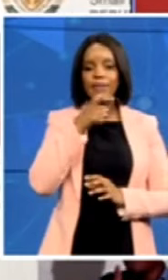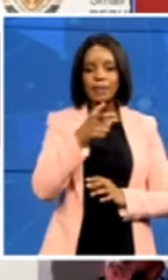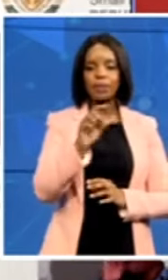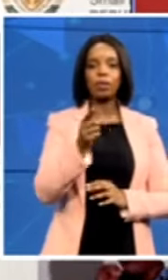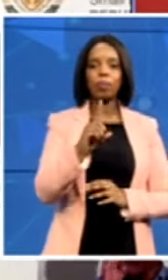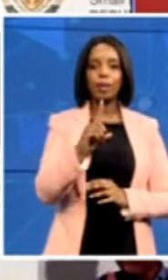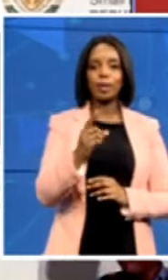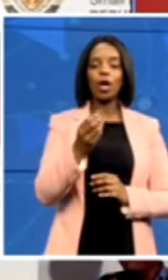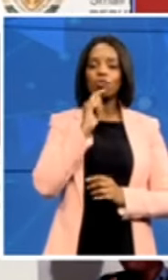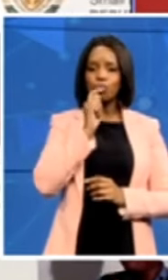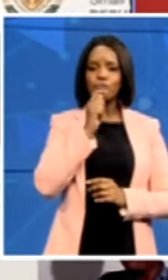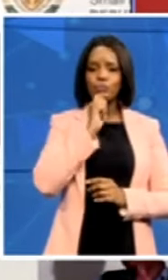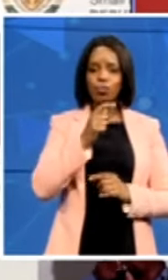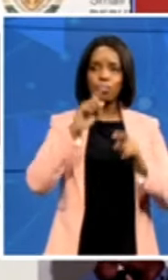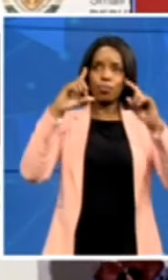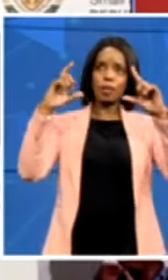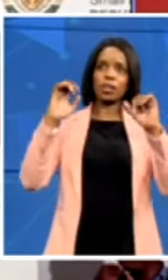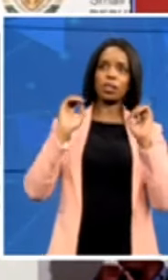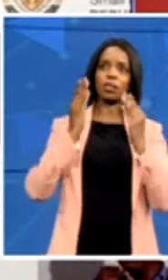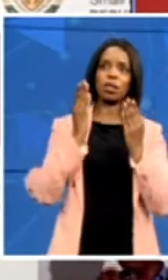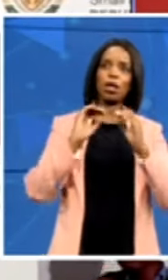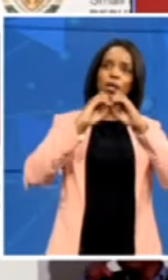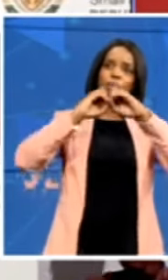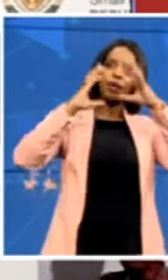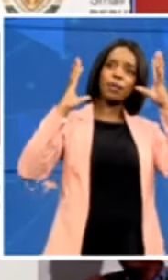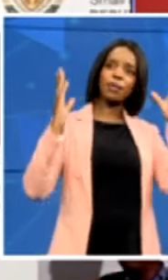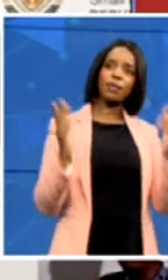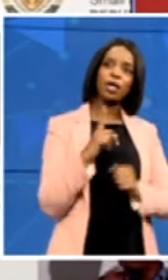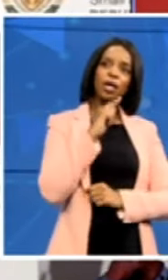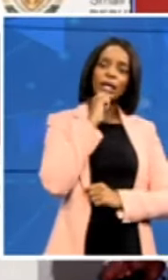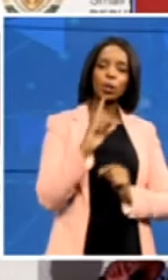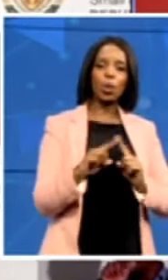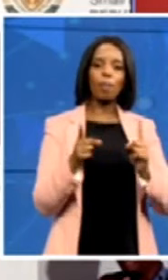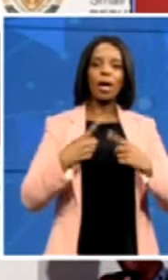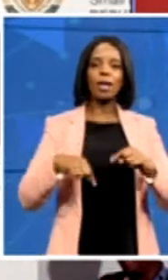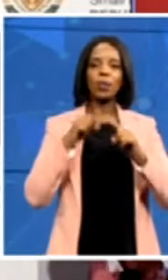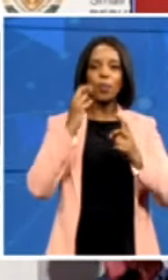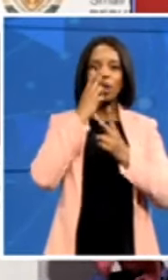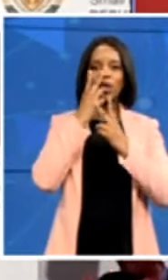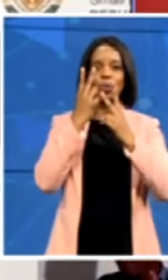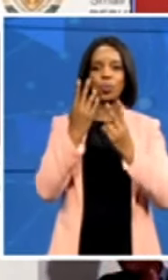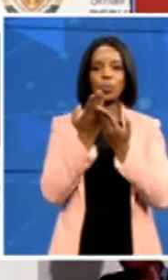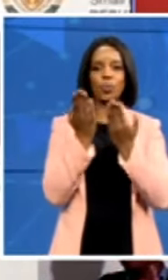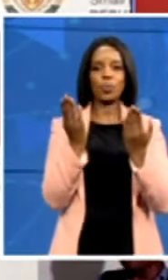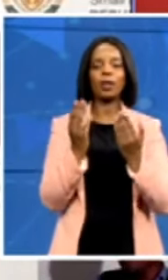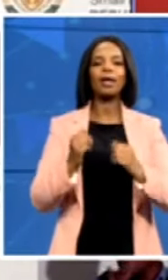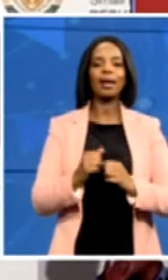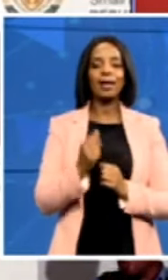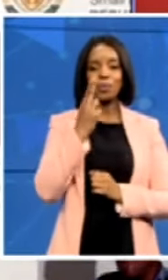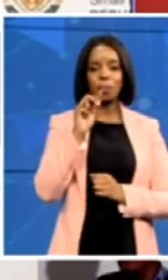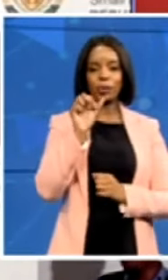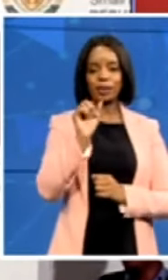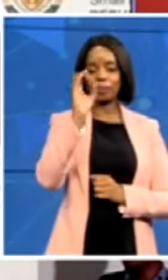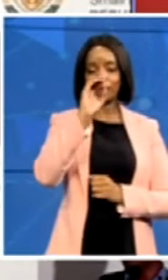ratings, you look at them when they then foresaw that we're gonna reach 2.6 percentages on the growth of the economy, and we surpassed